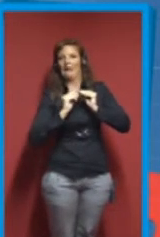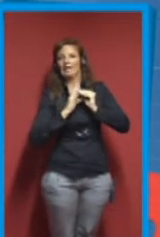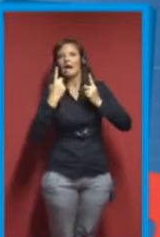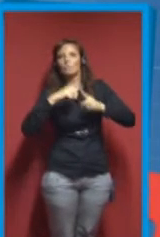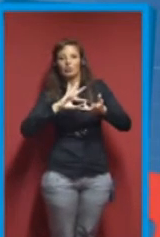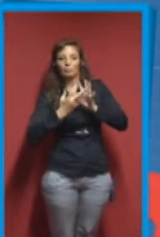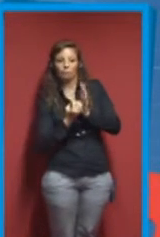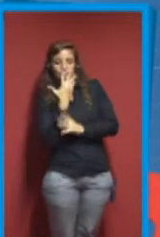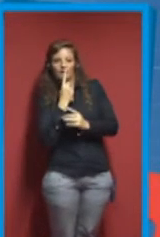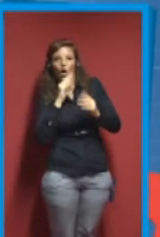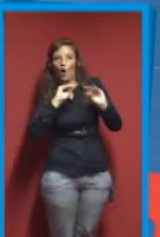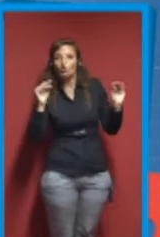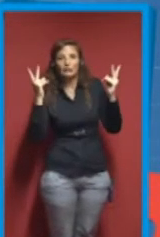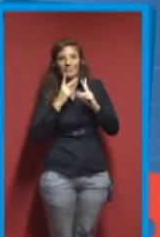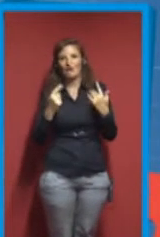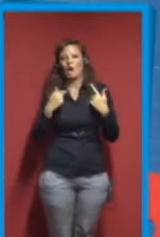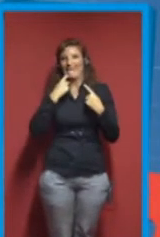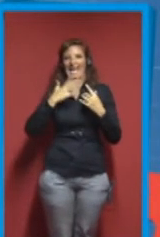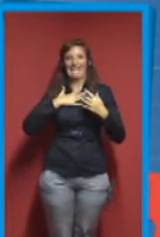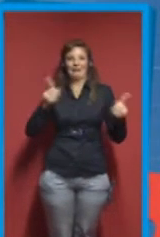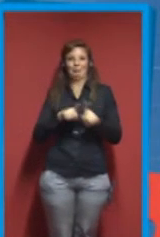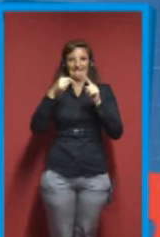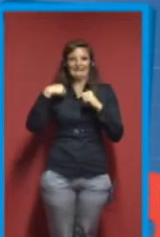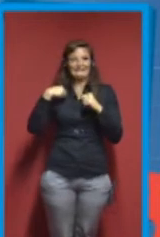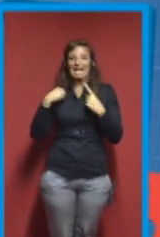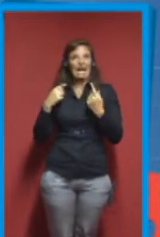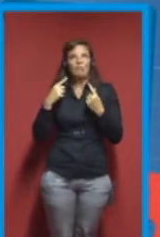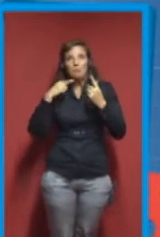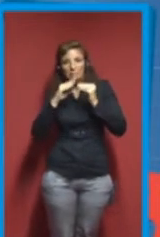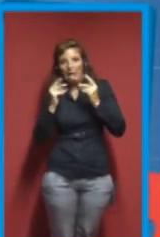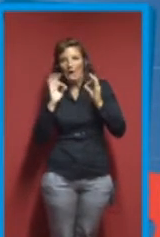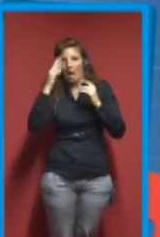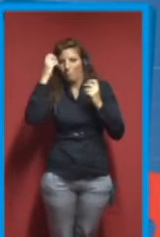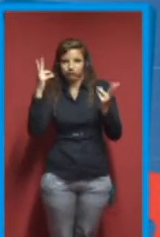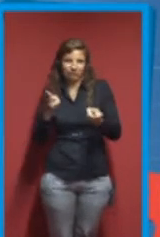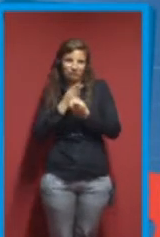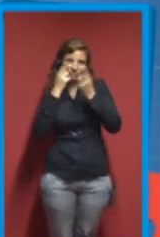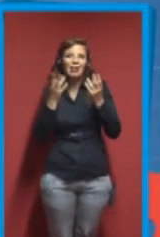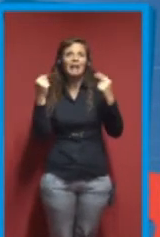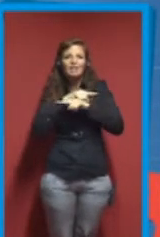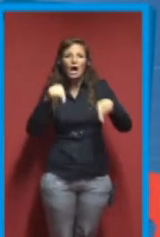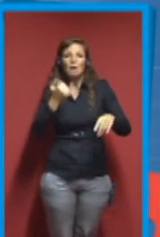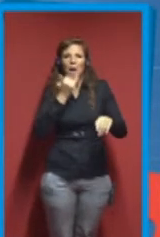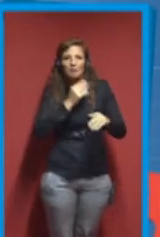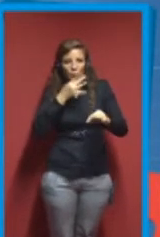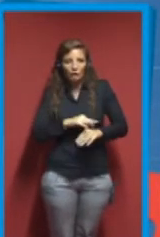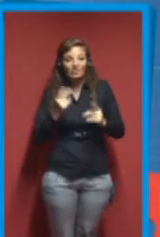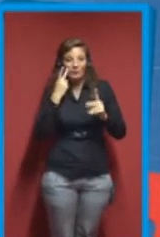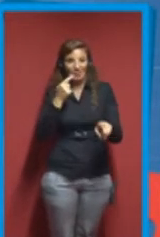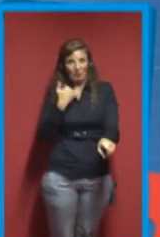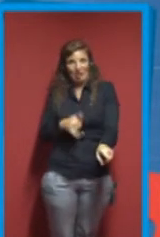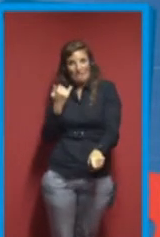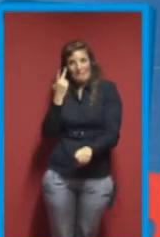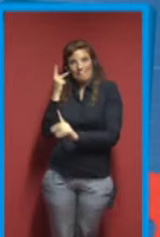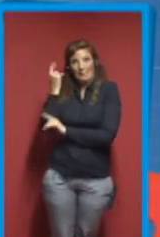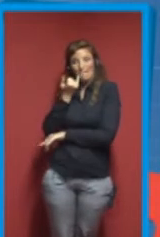couldn't generally believe as a total group. You can see what's happening here. This girl is thinking, oh my goodness,